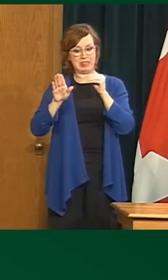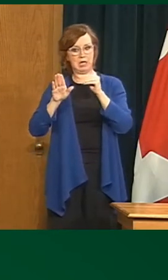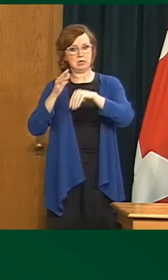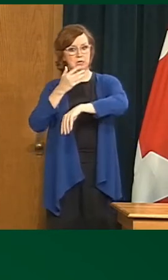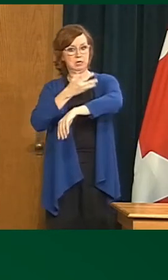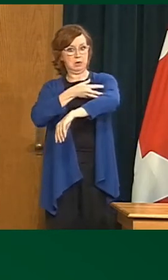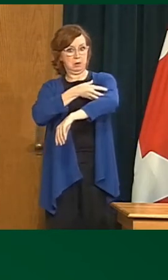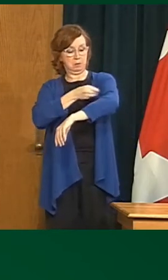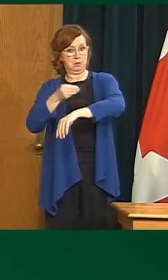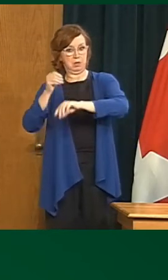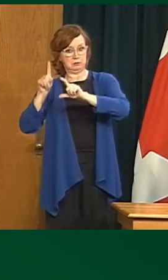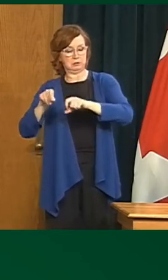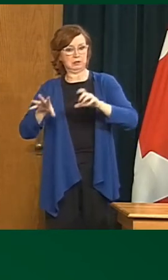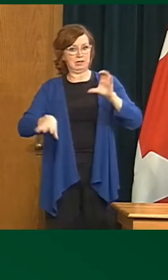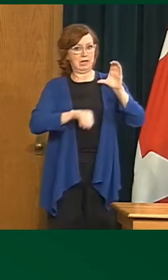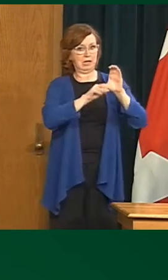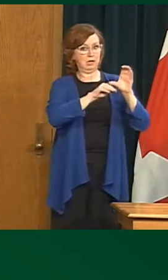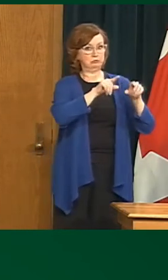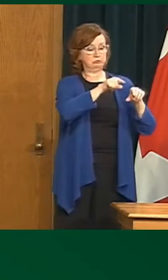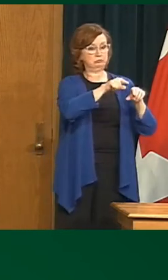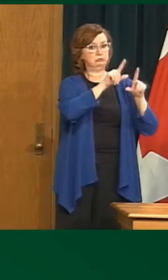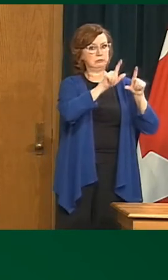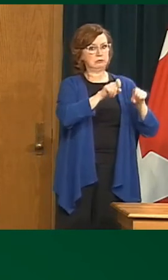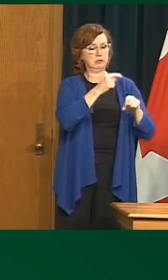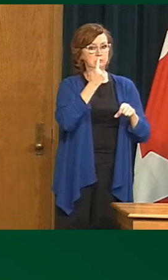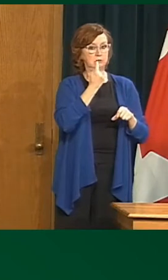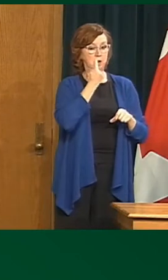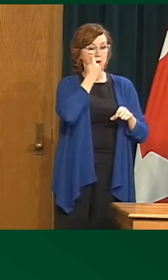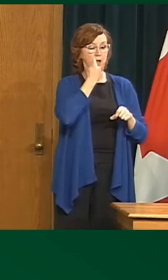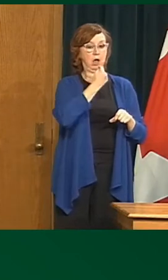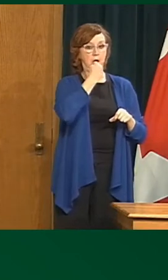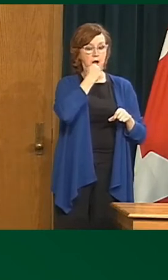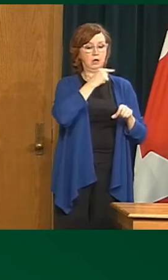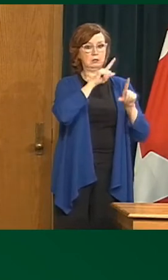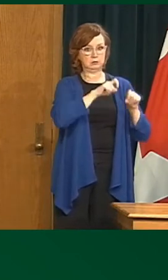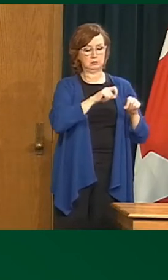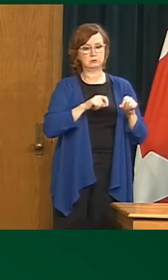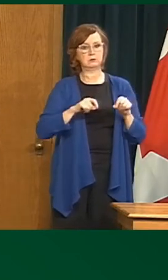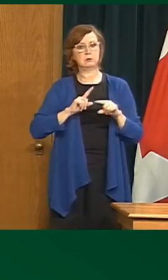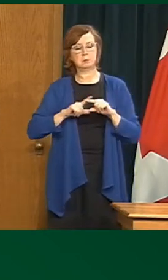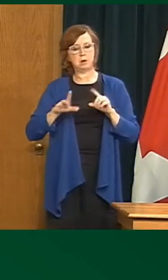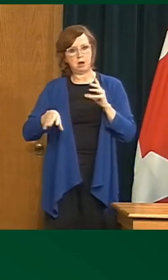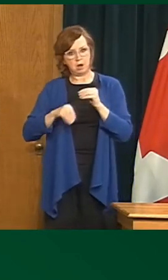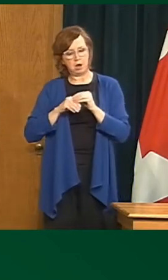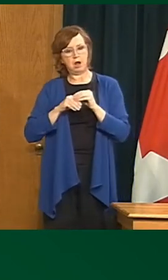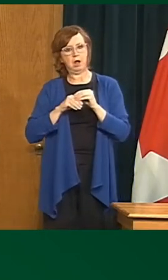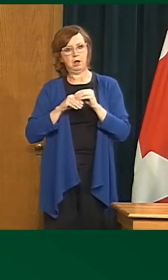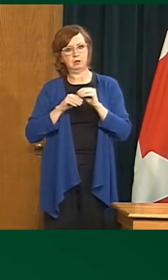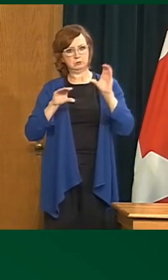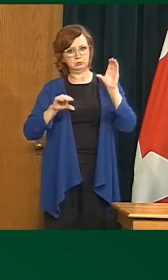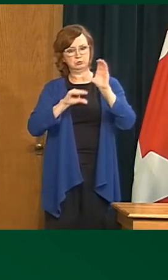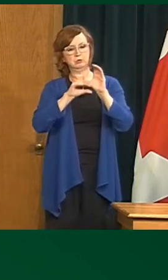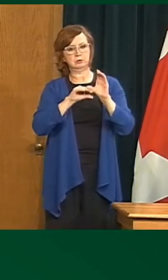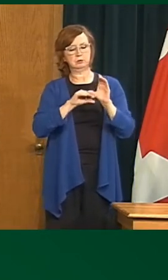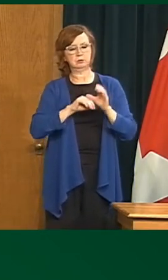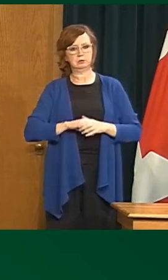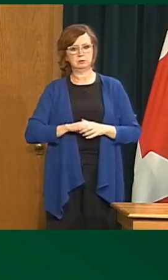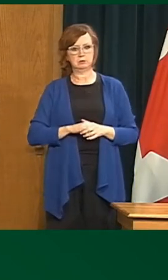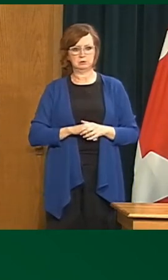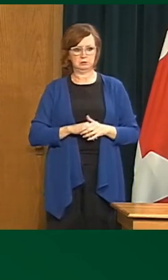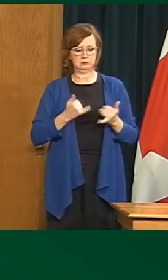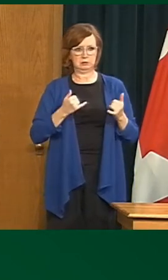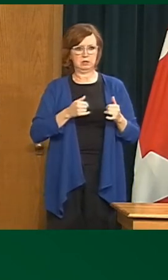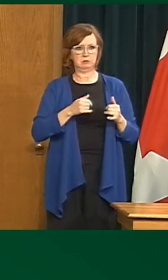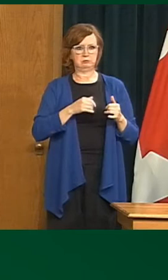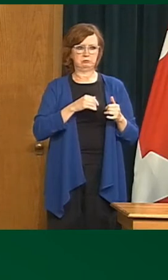less than 1% of the population actually has tested positive, and about 3% of the population has been tested.